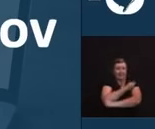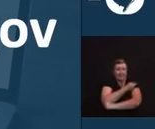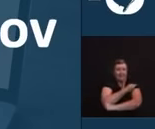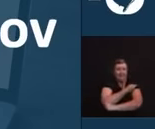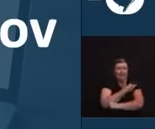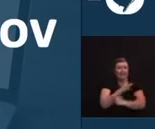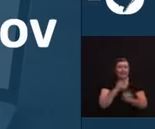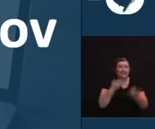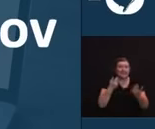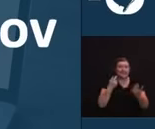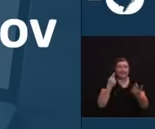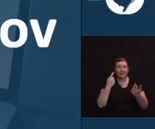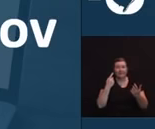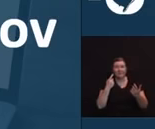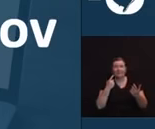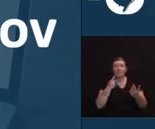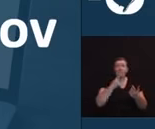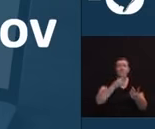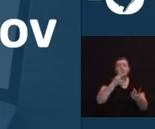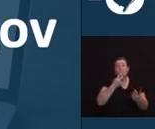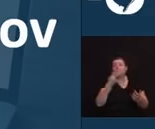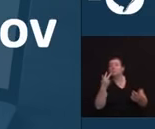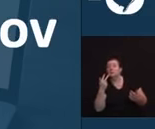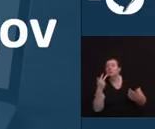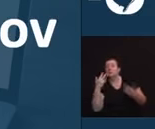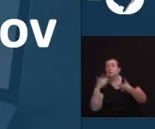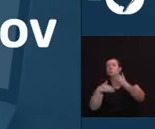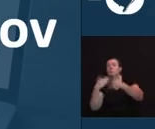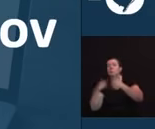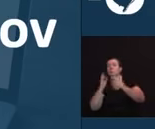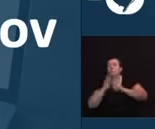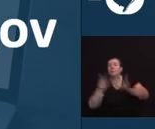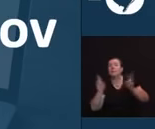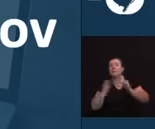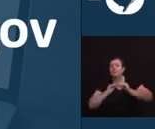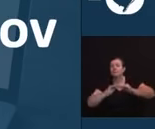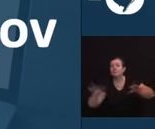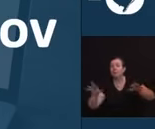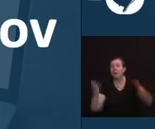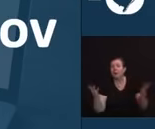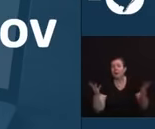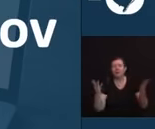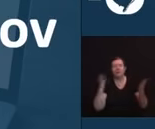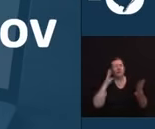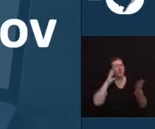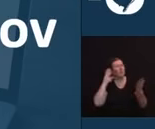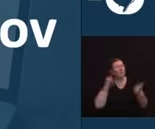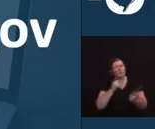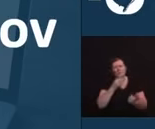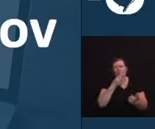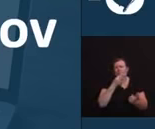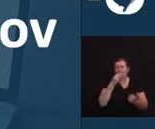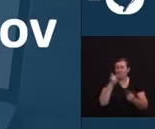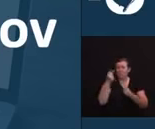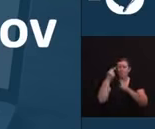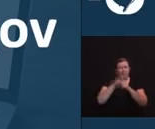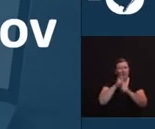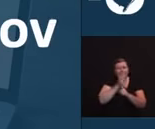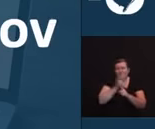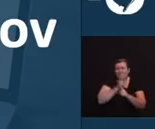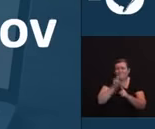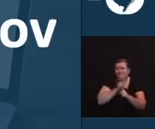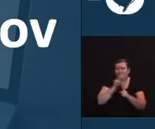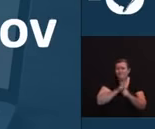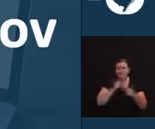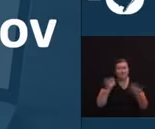likely, are ready for wide-scale distribution and what we hope is just a matter of a few months, we are in a stronger position for